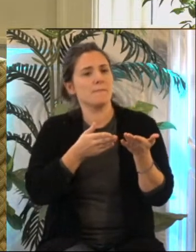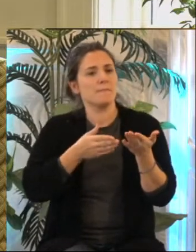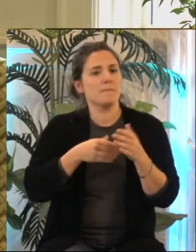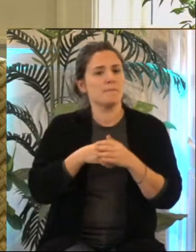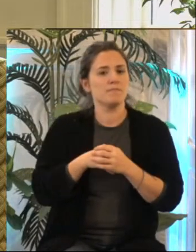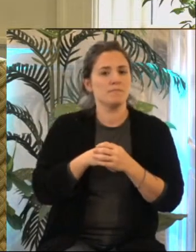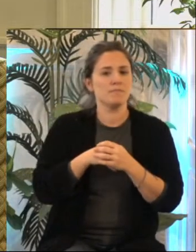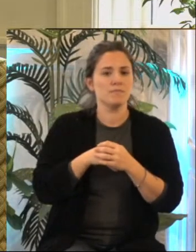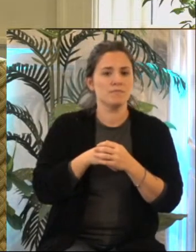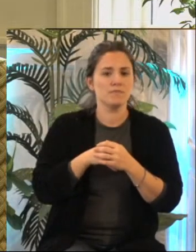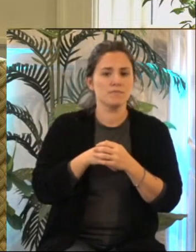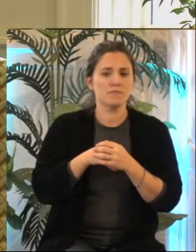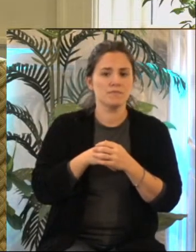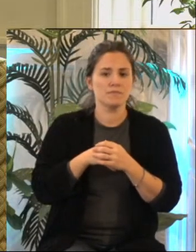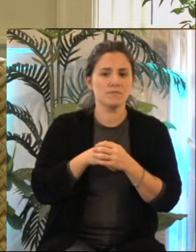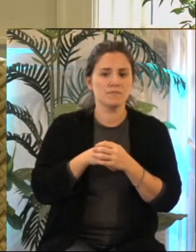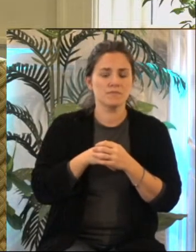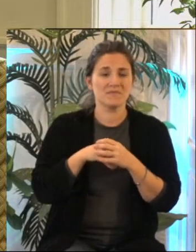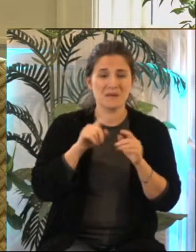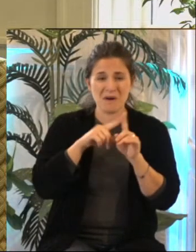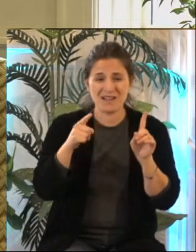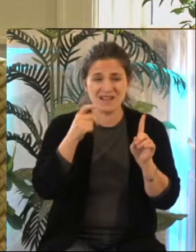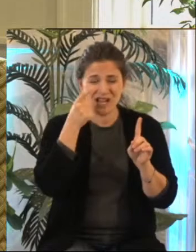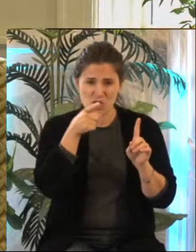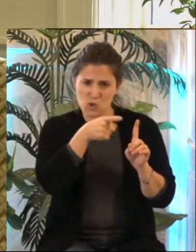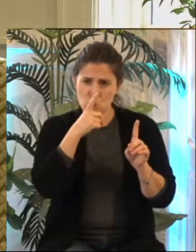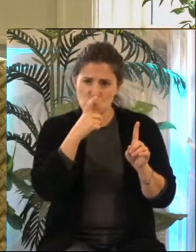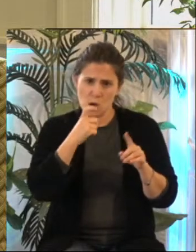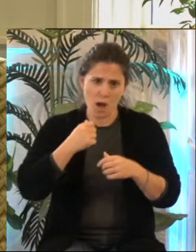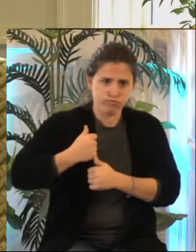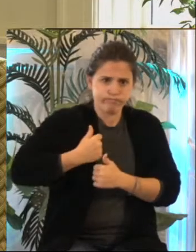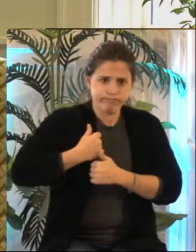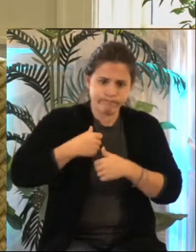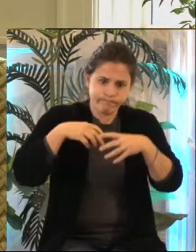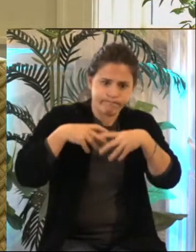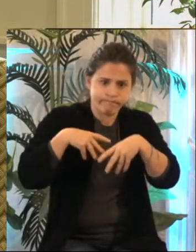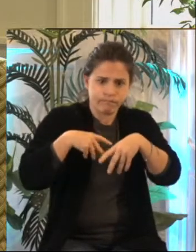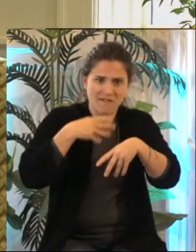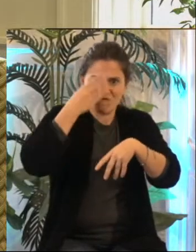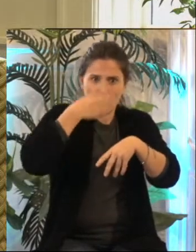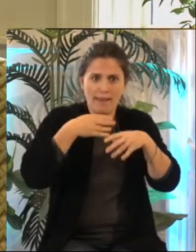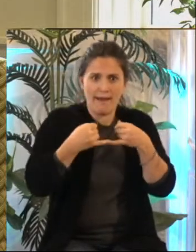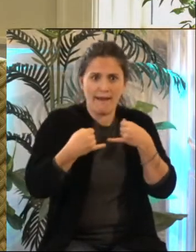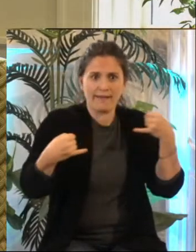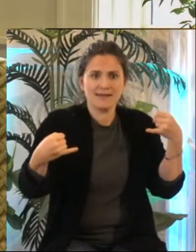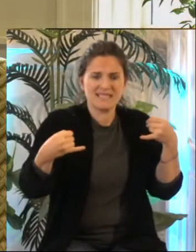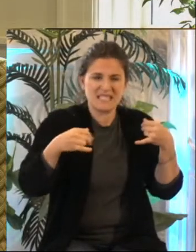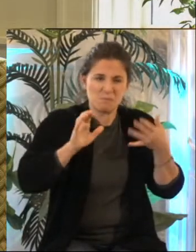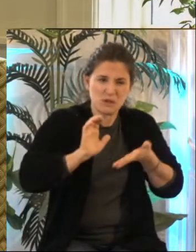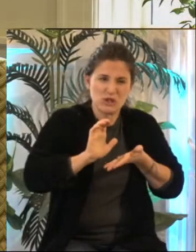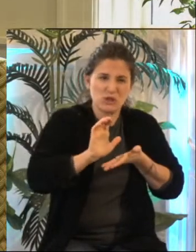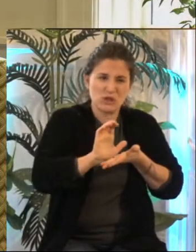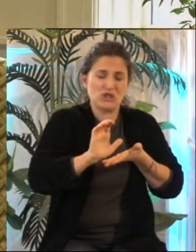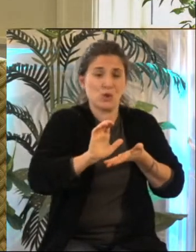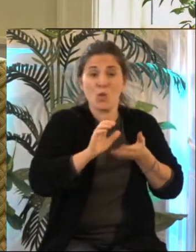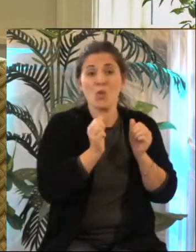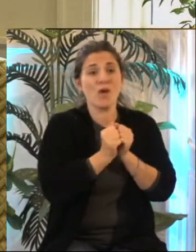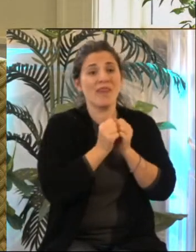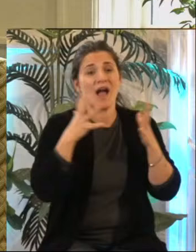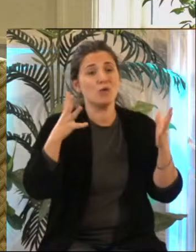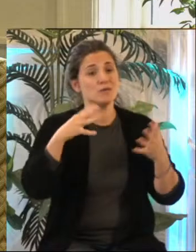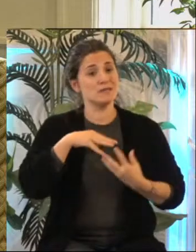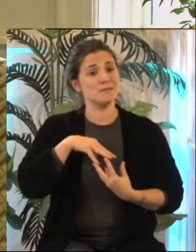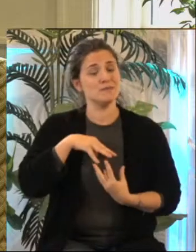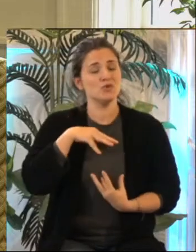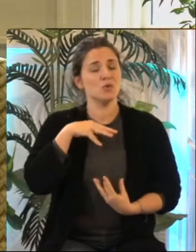this without spiritual tools, like we're talking about today, leads to burnout. Because fighting